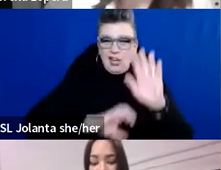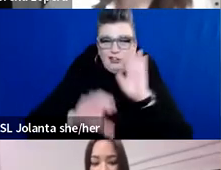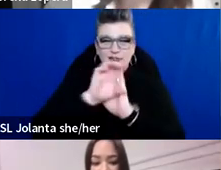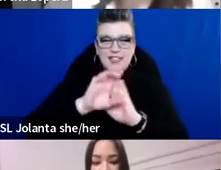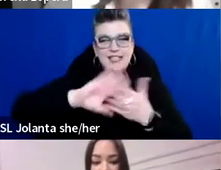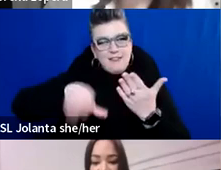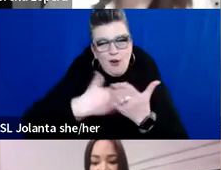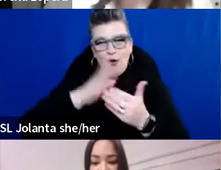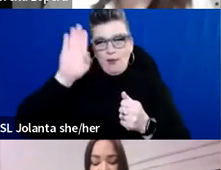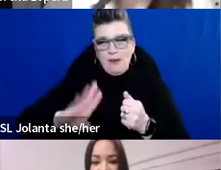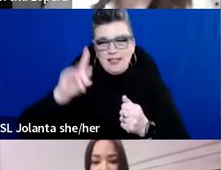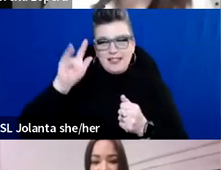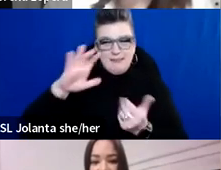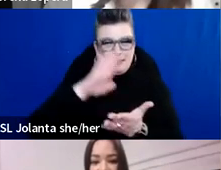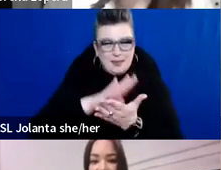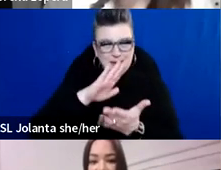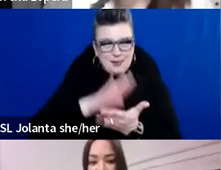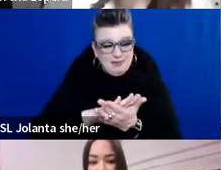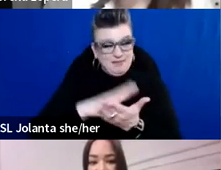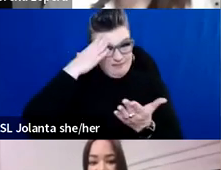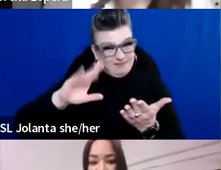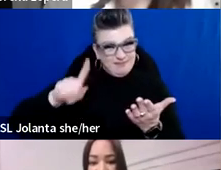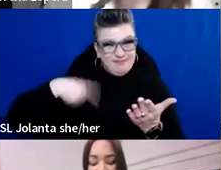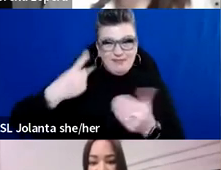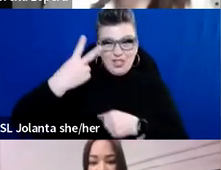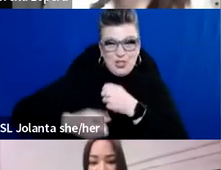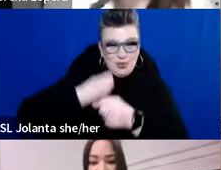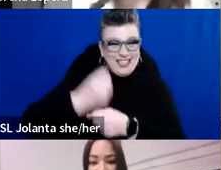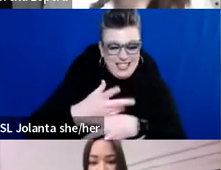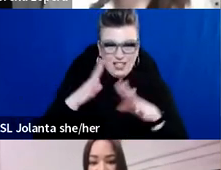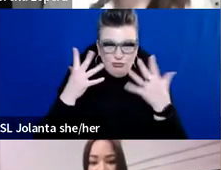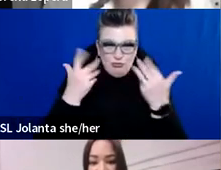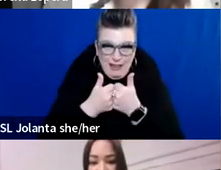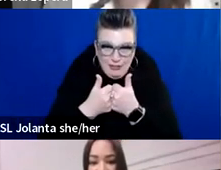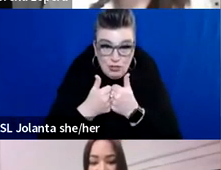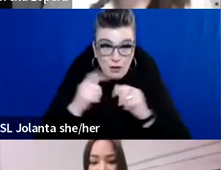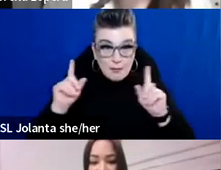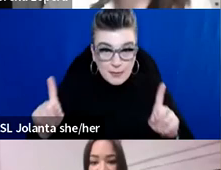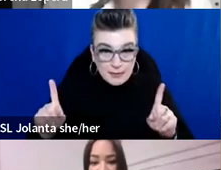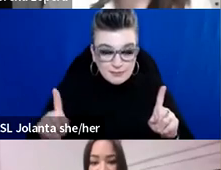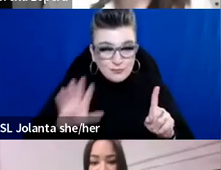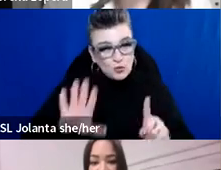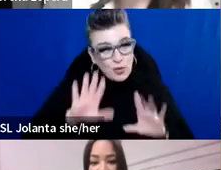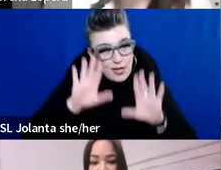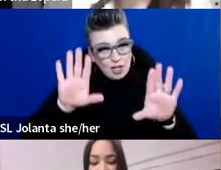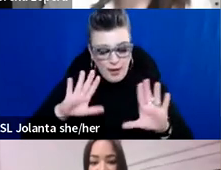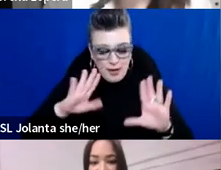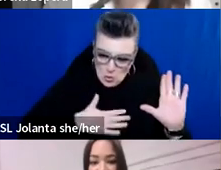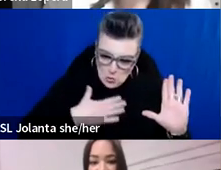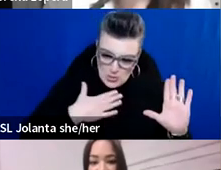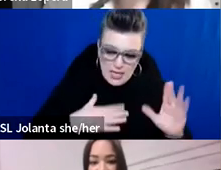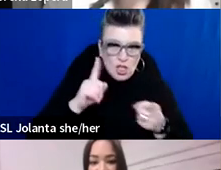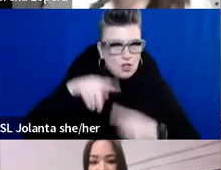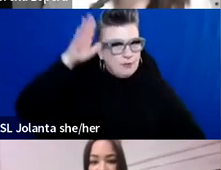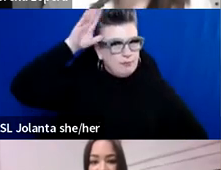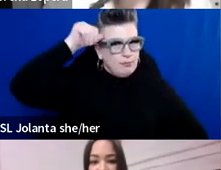members i know that the past two years have been especially challenging but your incredible will to persevere and bring